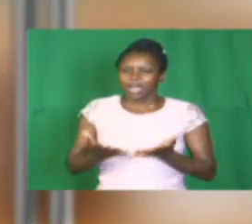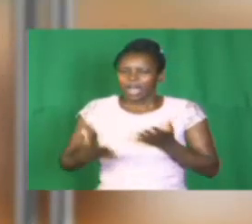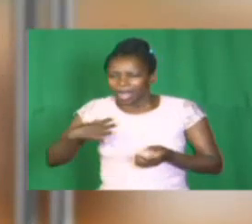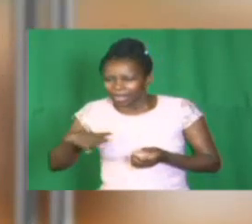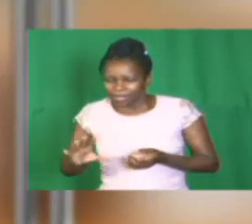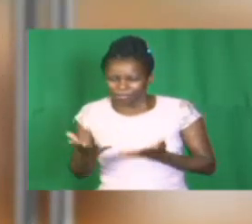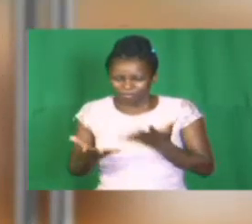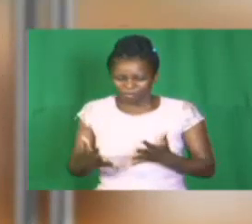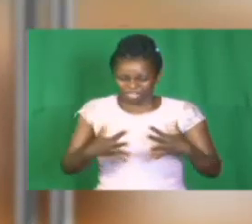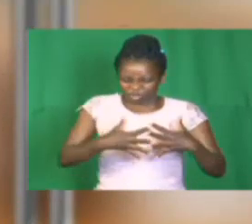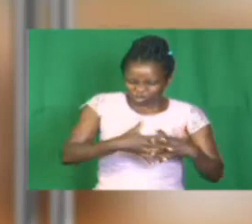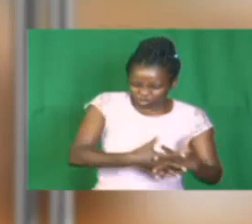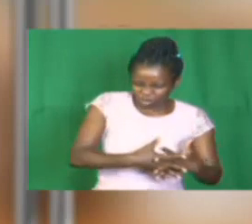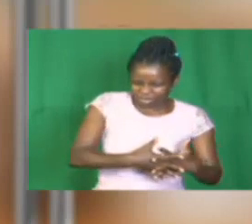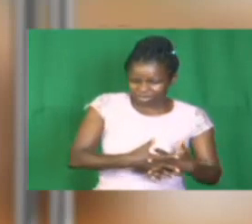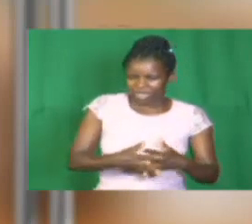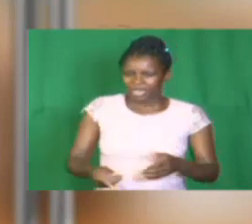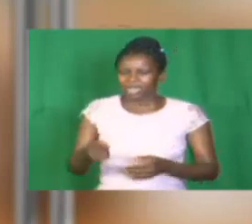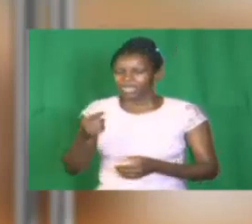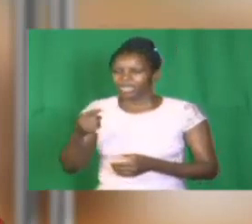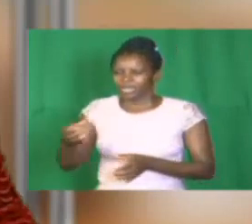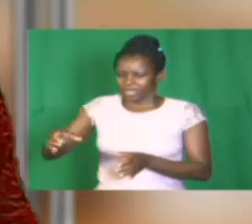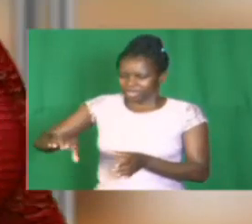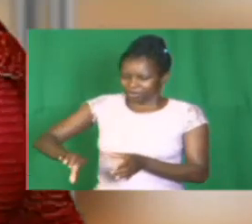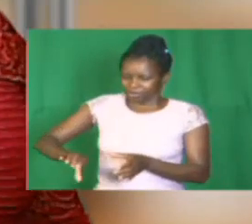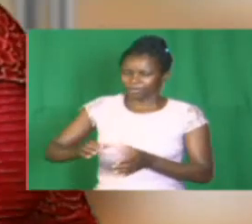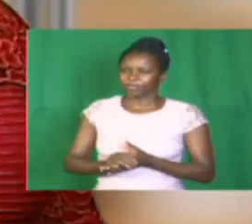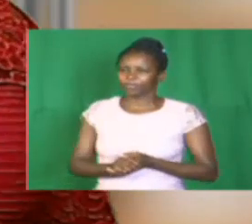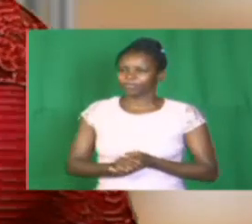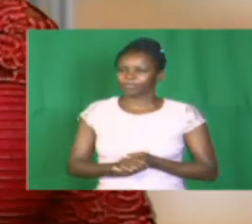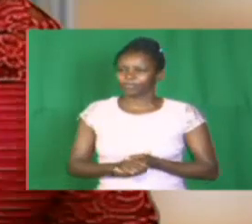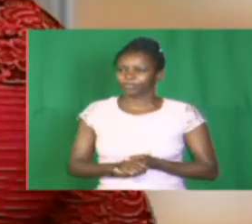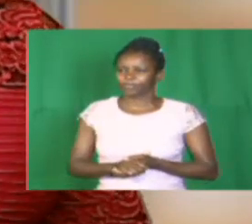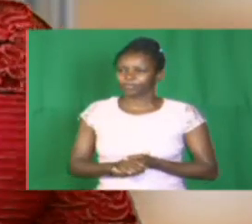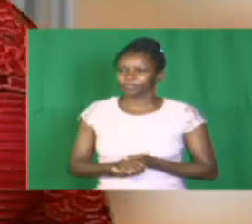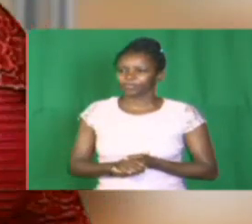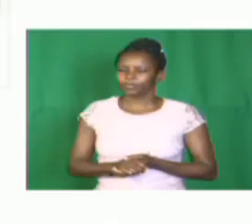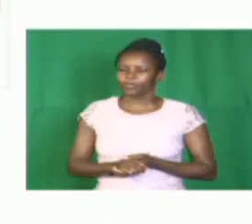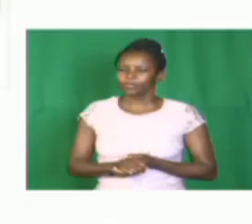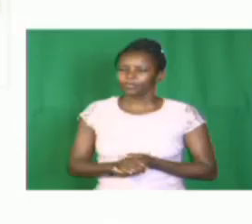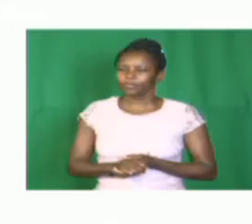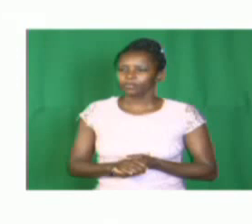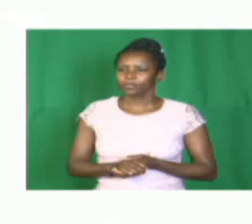a solid and a liquid. Okay, now moving on, dear learners,